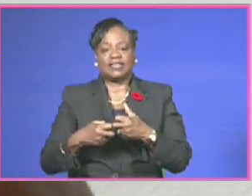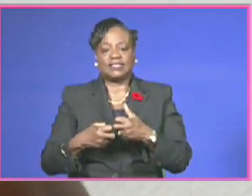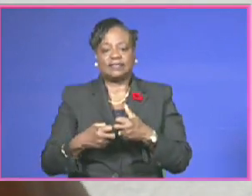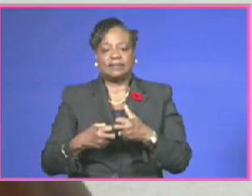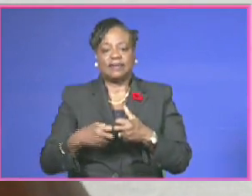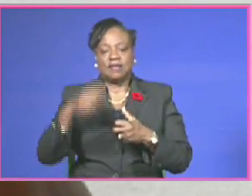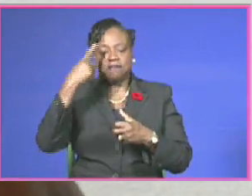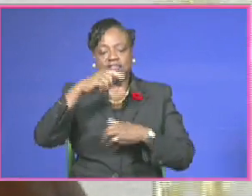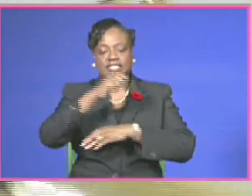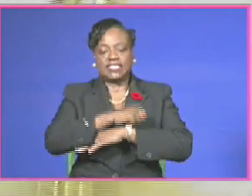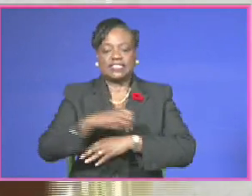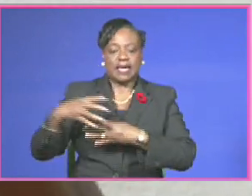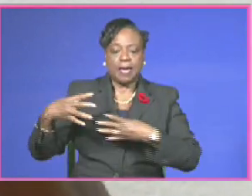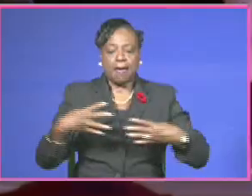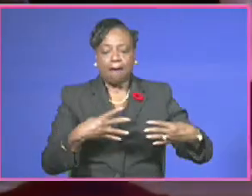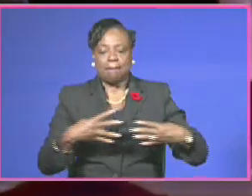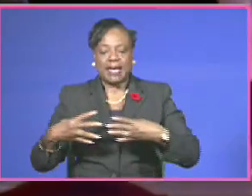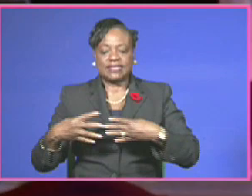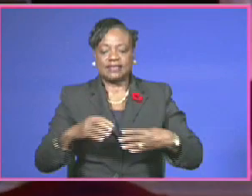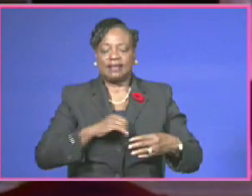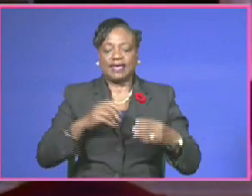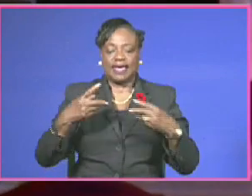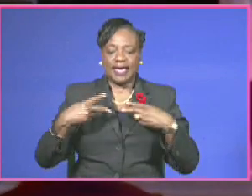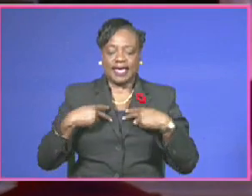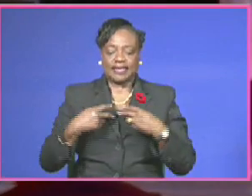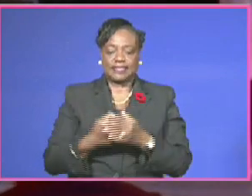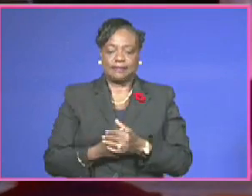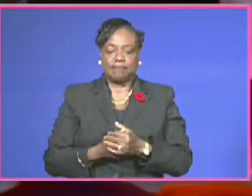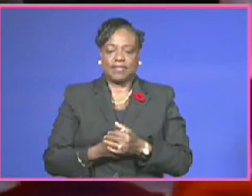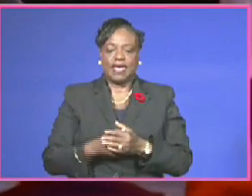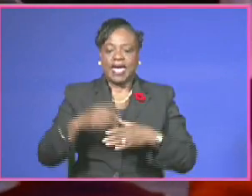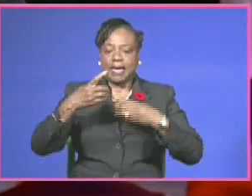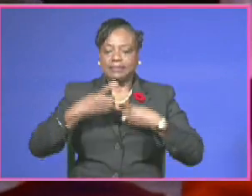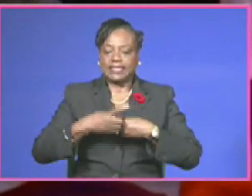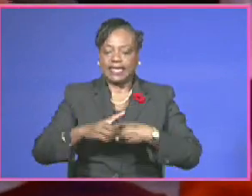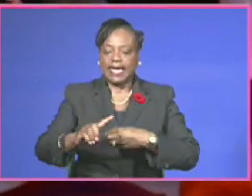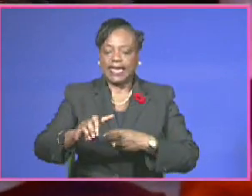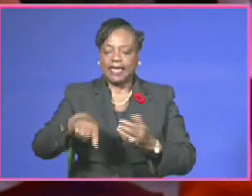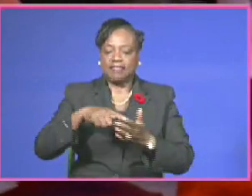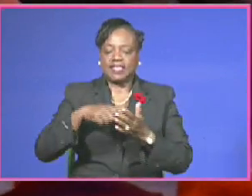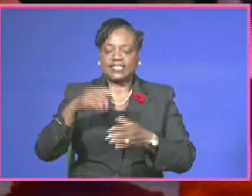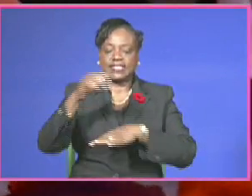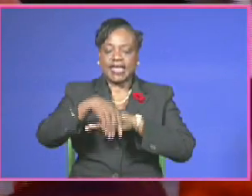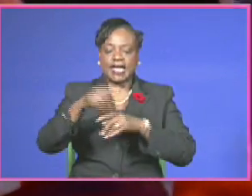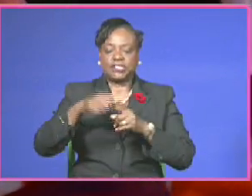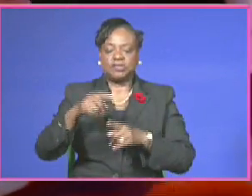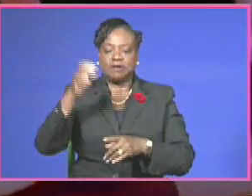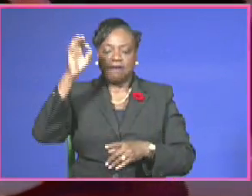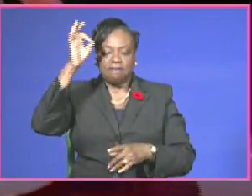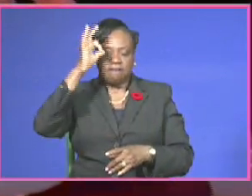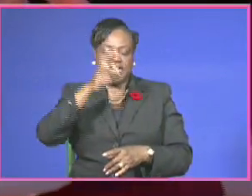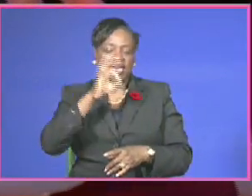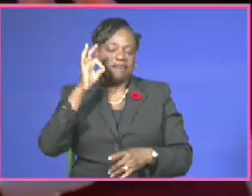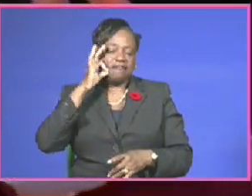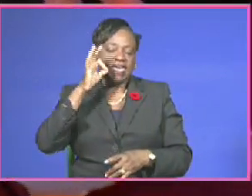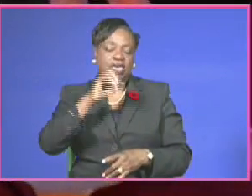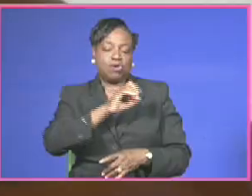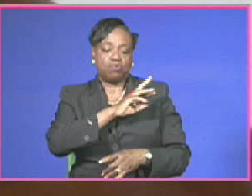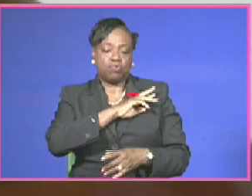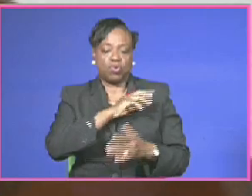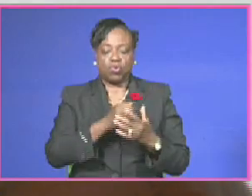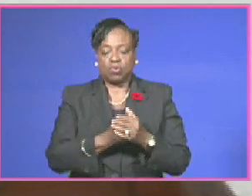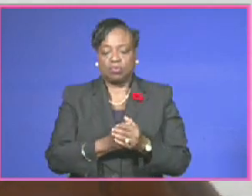and feeling really good right now. And please take it. They dedicated this night to Pharaoh. What you know about her is just you getting to know the